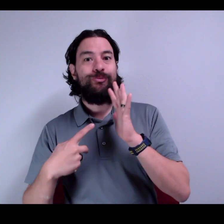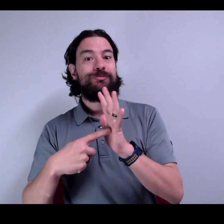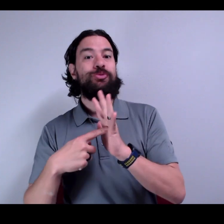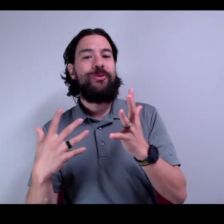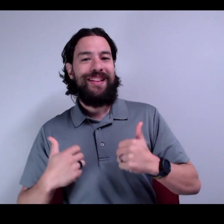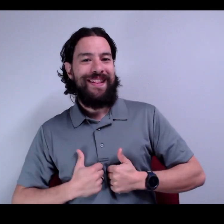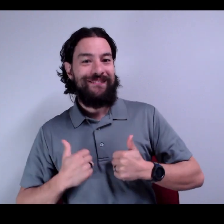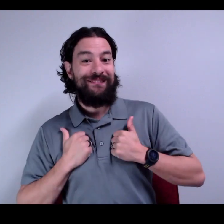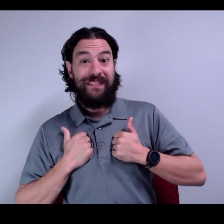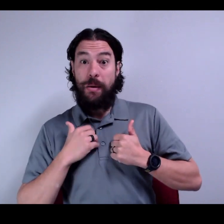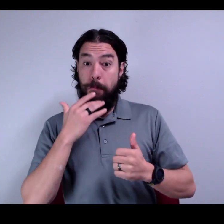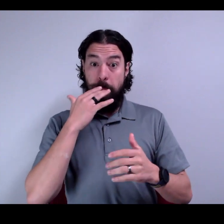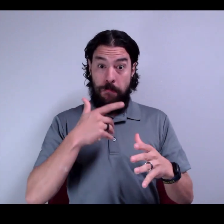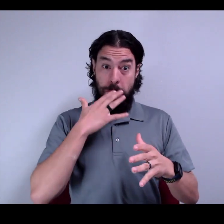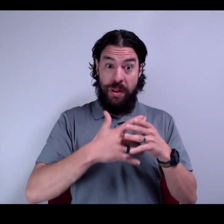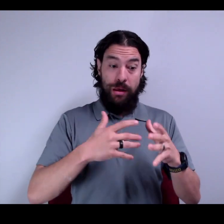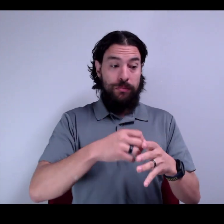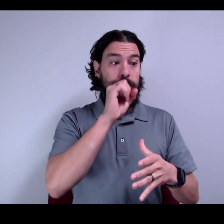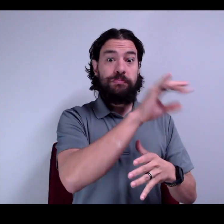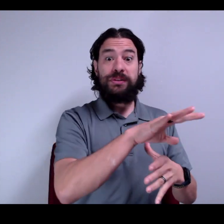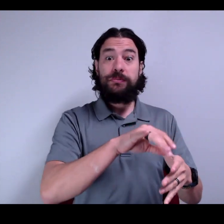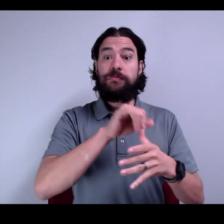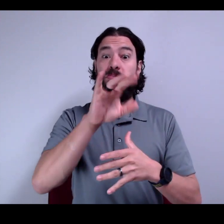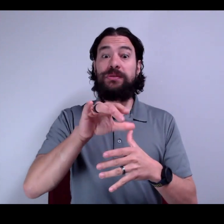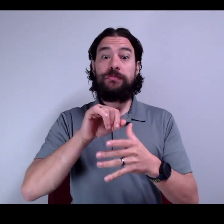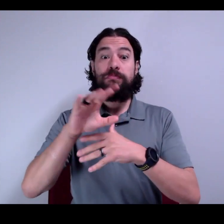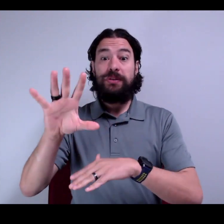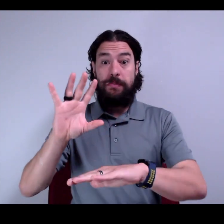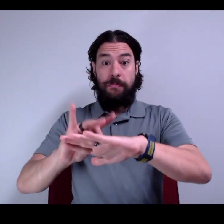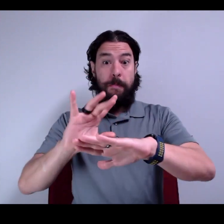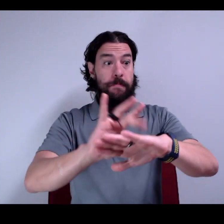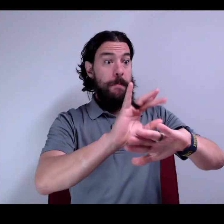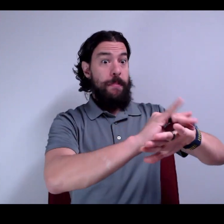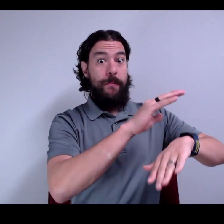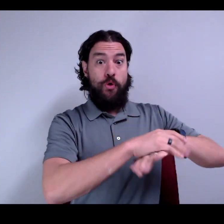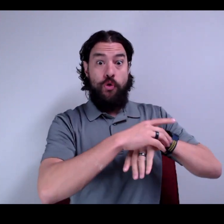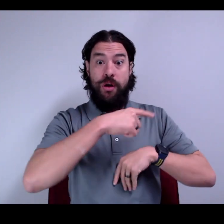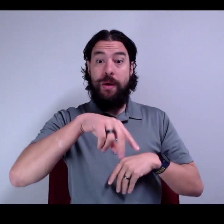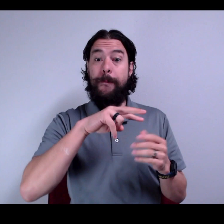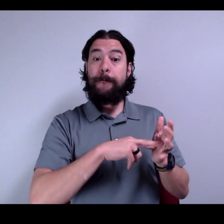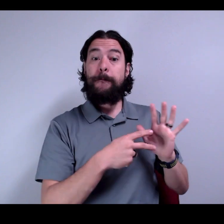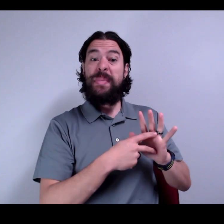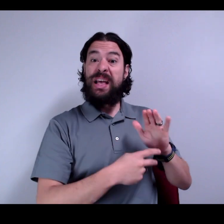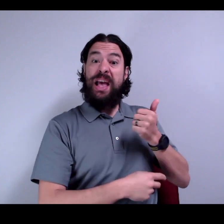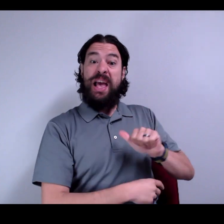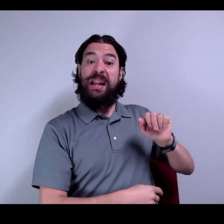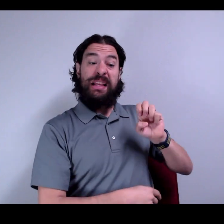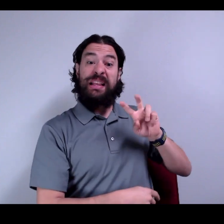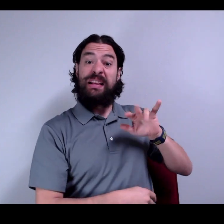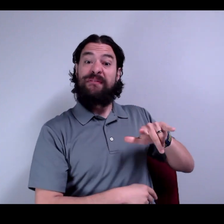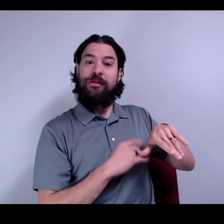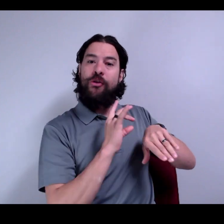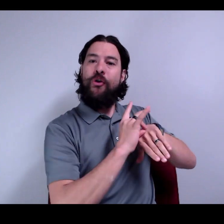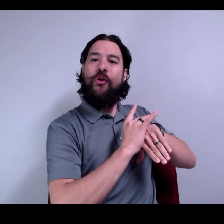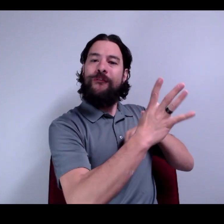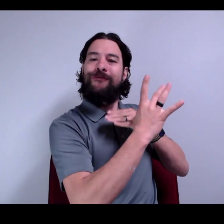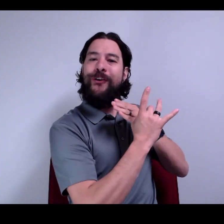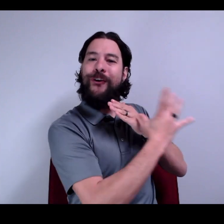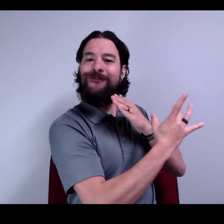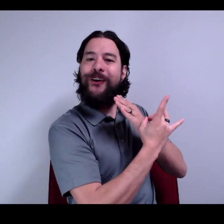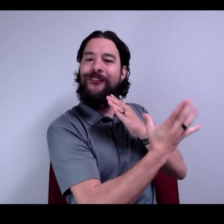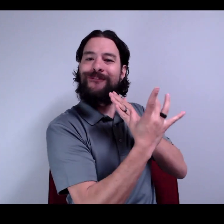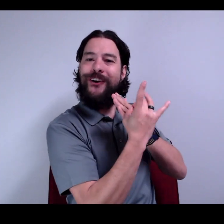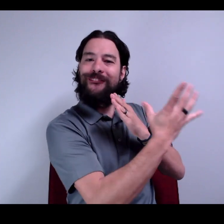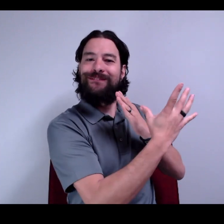life. And the sprinkling of the blood is this representation of how God is cleaning away these indirect consequences of evil